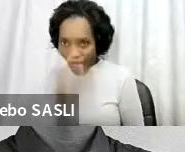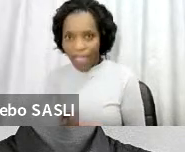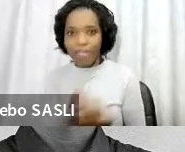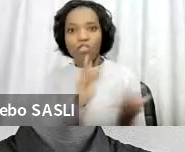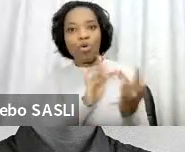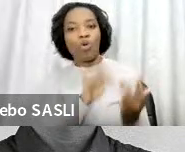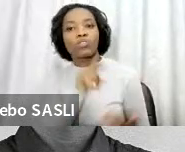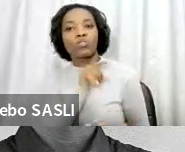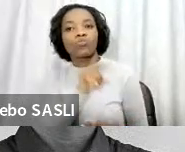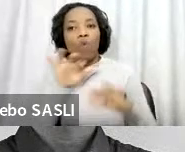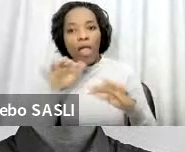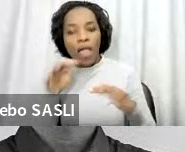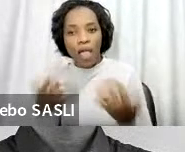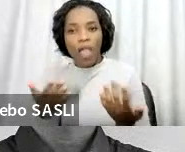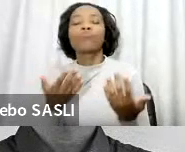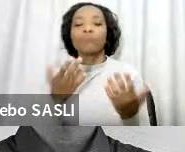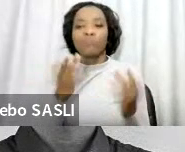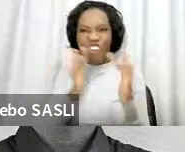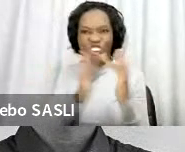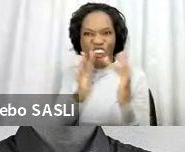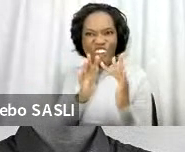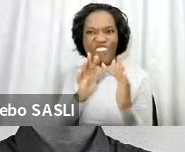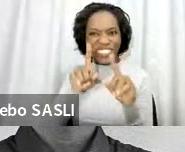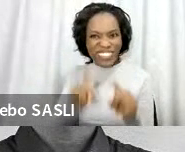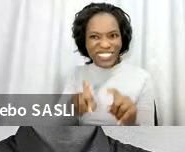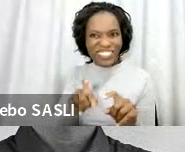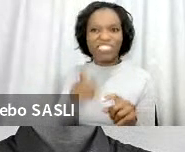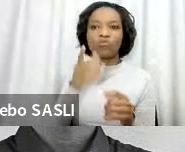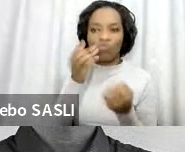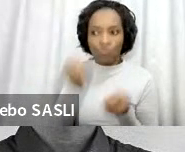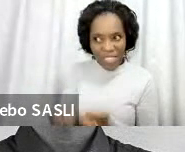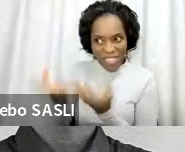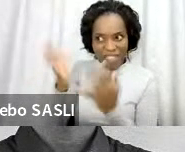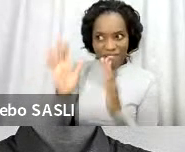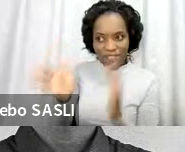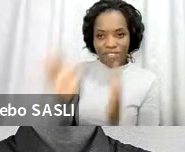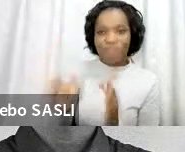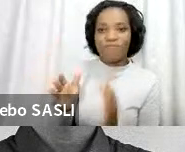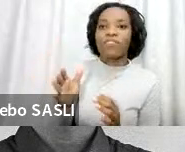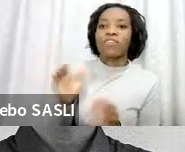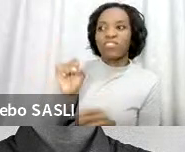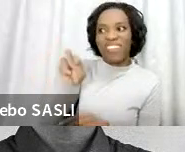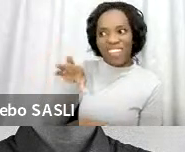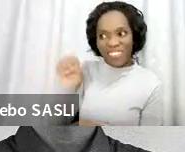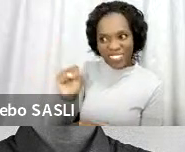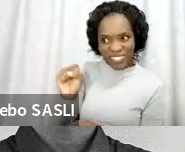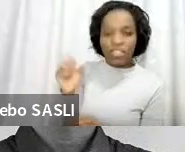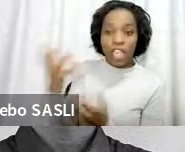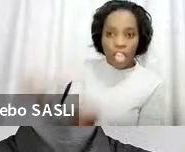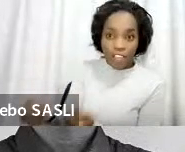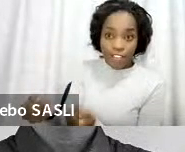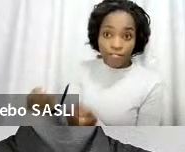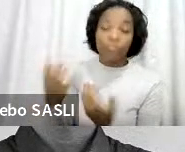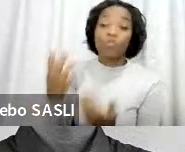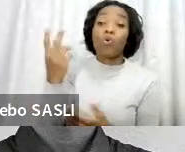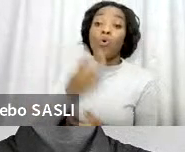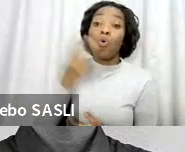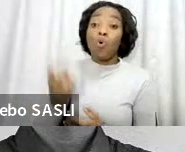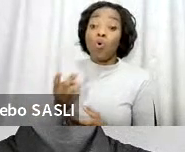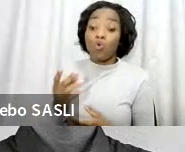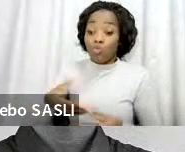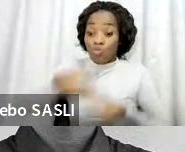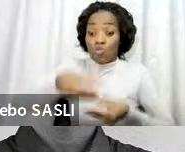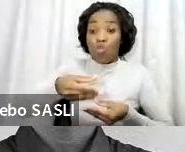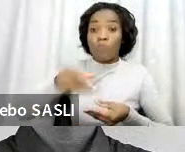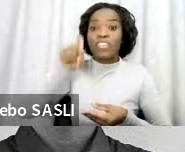you on the contact details that you have provided to them. You also have to keep your document for a period of